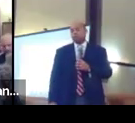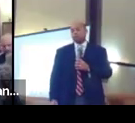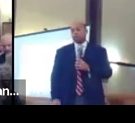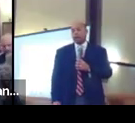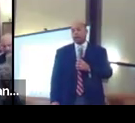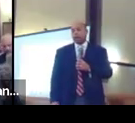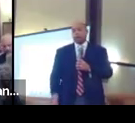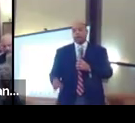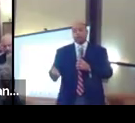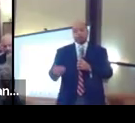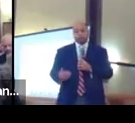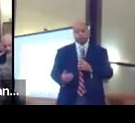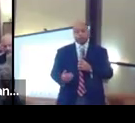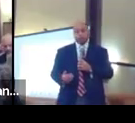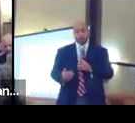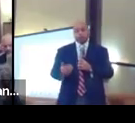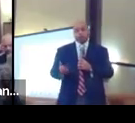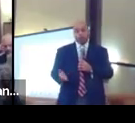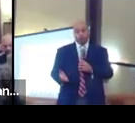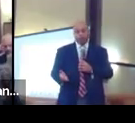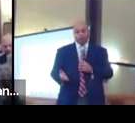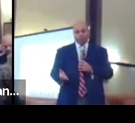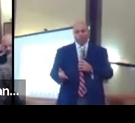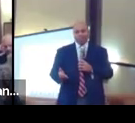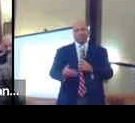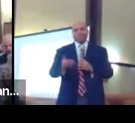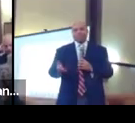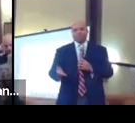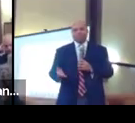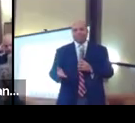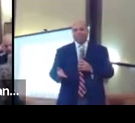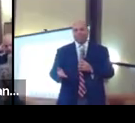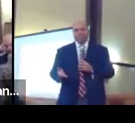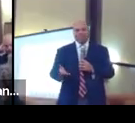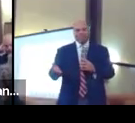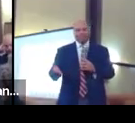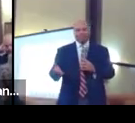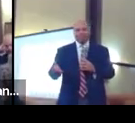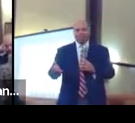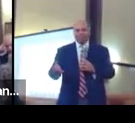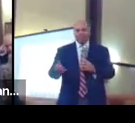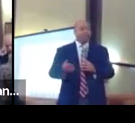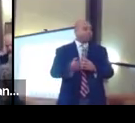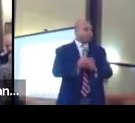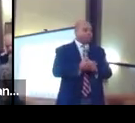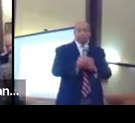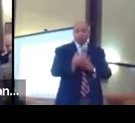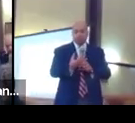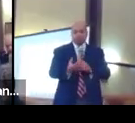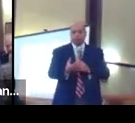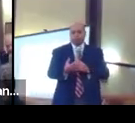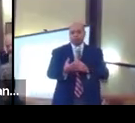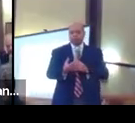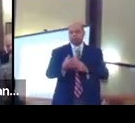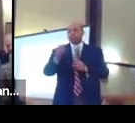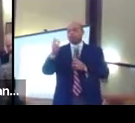We programs like media show more success quickly, so that other people can say, like right now, I do agree. I